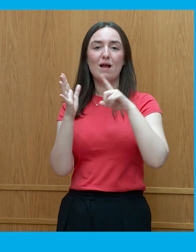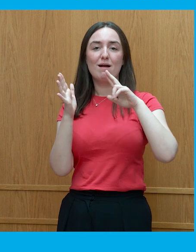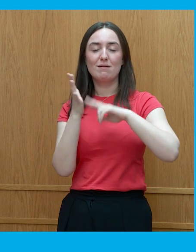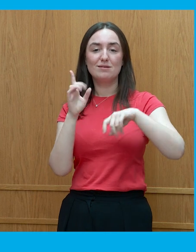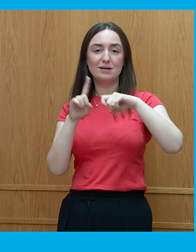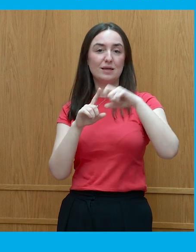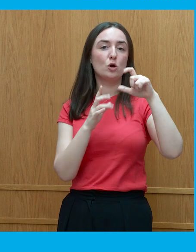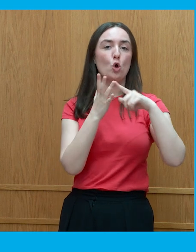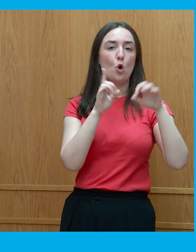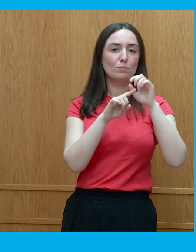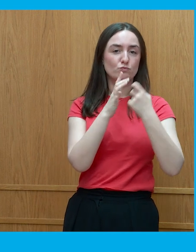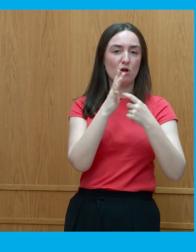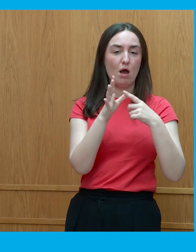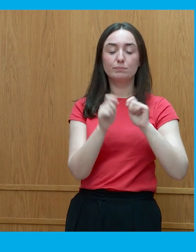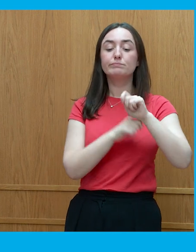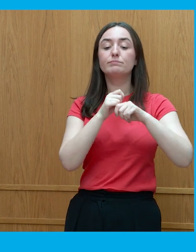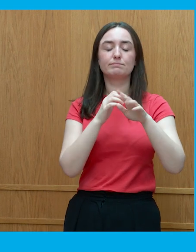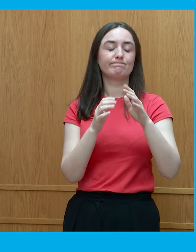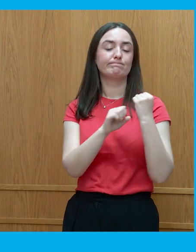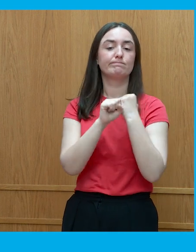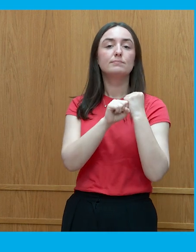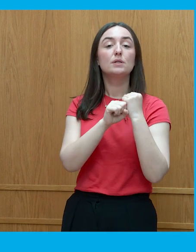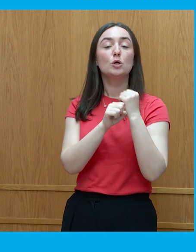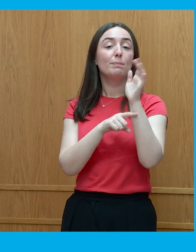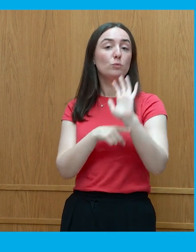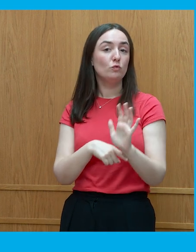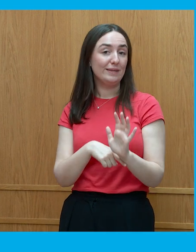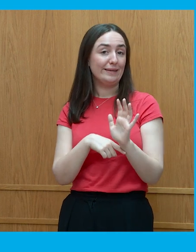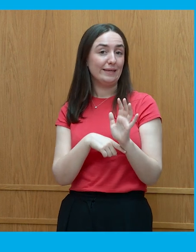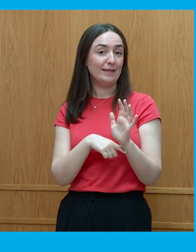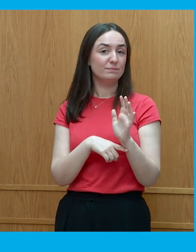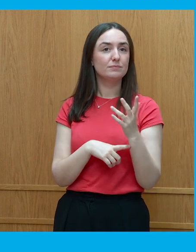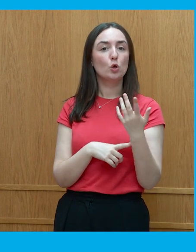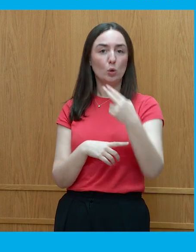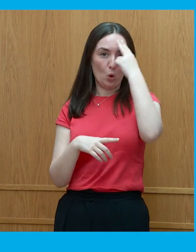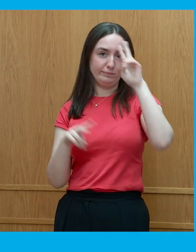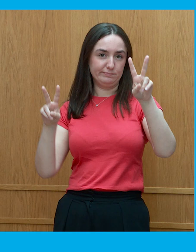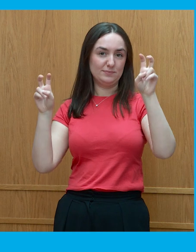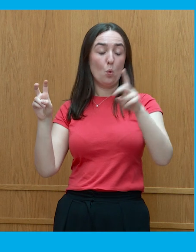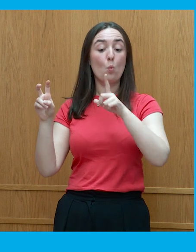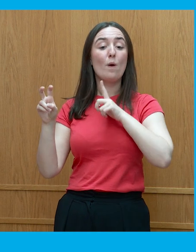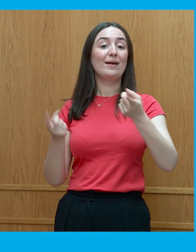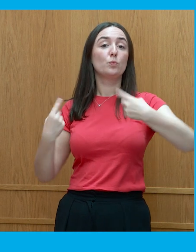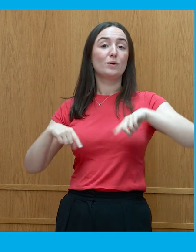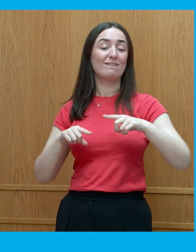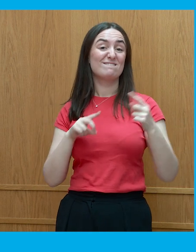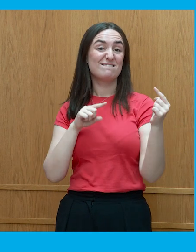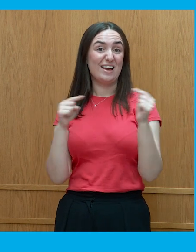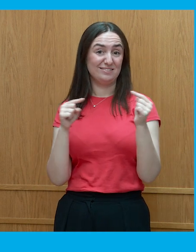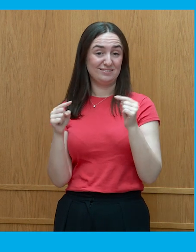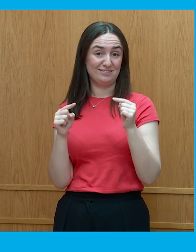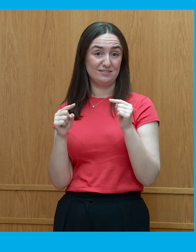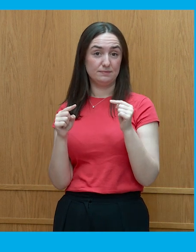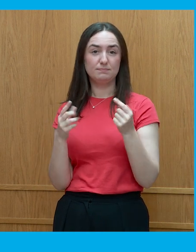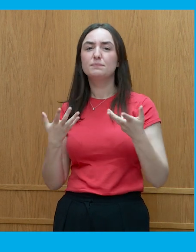of a propaganda movie with John Huston narrating called Why We Fight, which described the